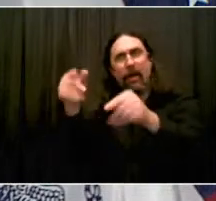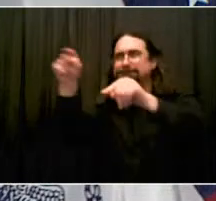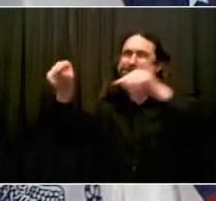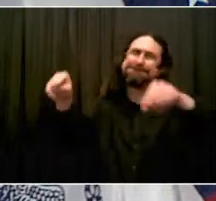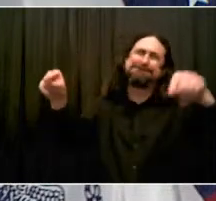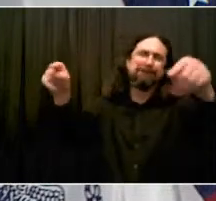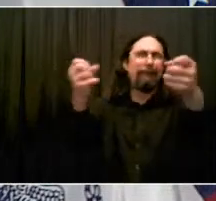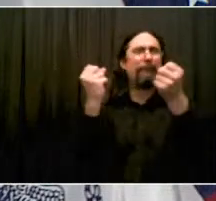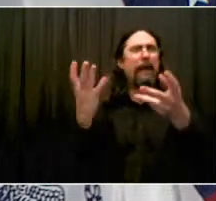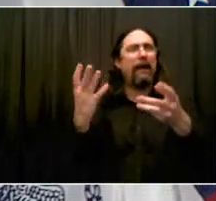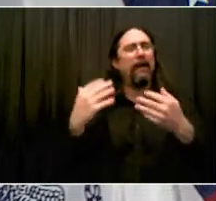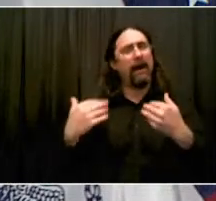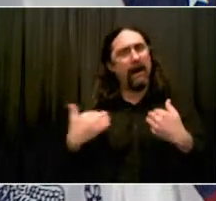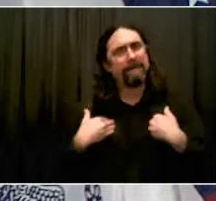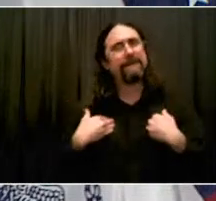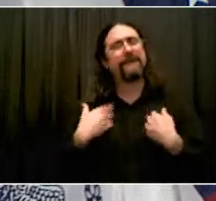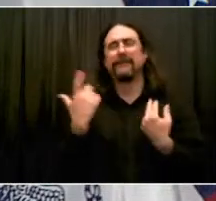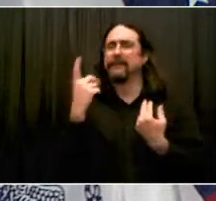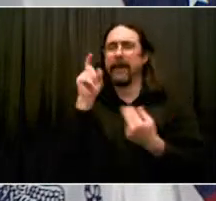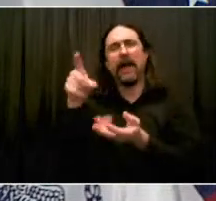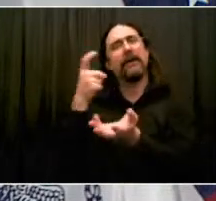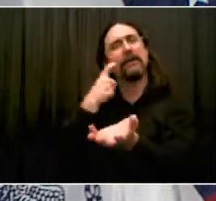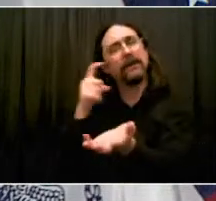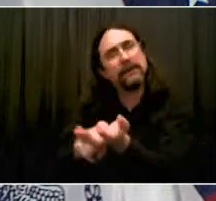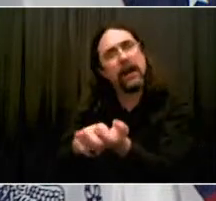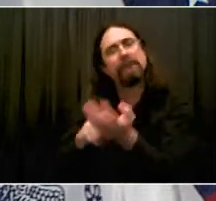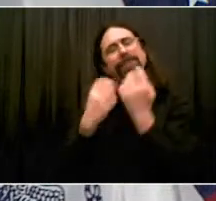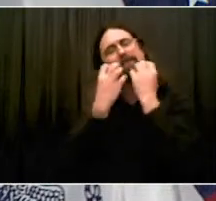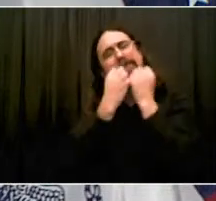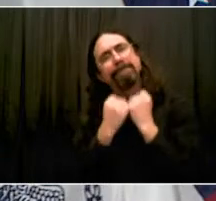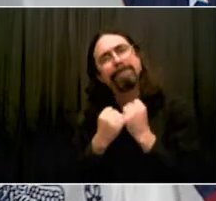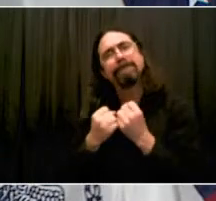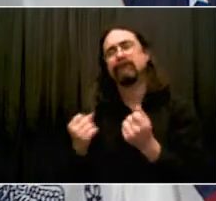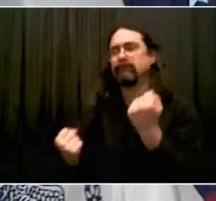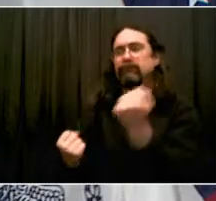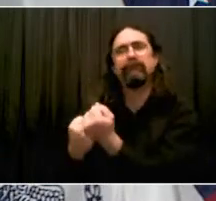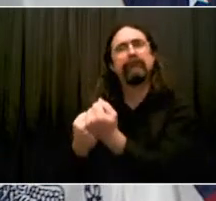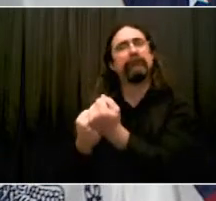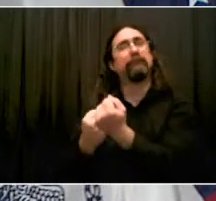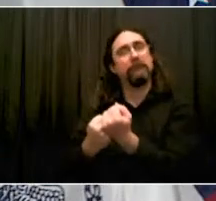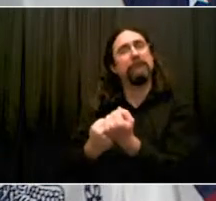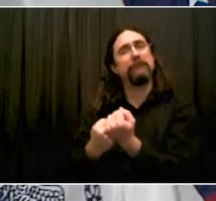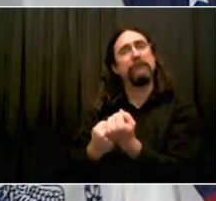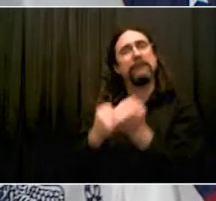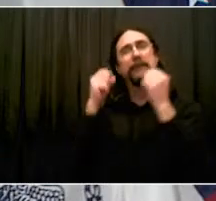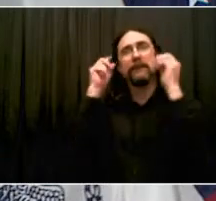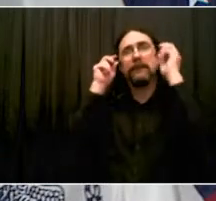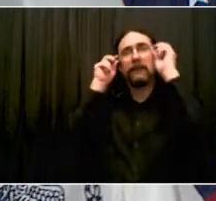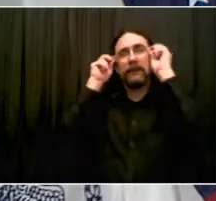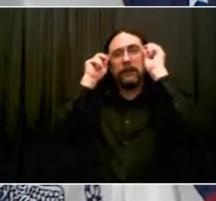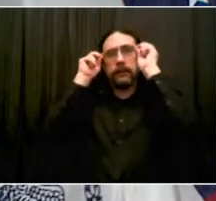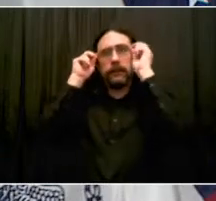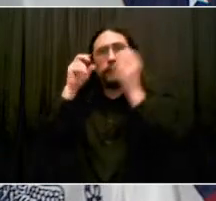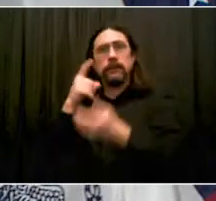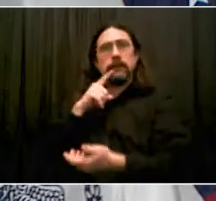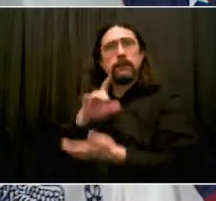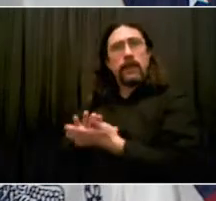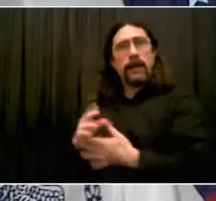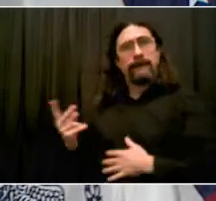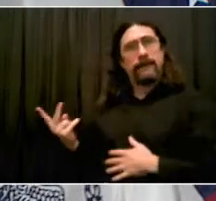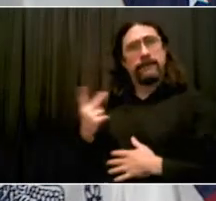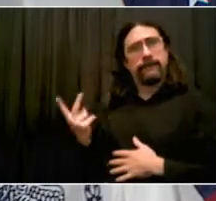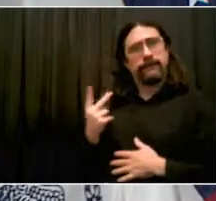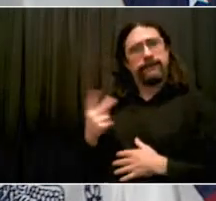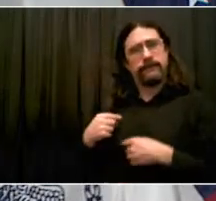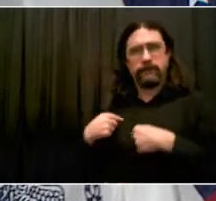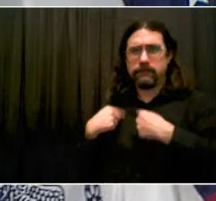simply half measures, but actually a universal approach to make sure that whatever people need, it's there for them. We've been